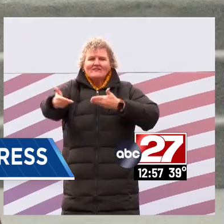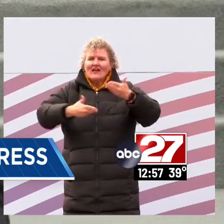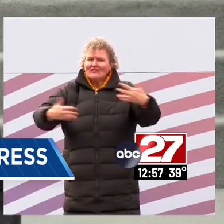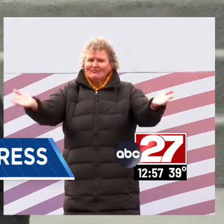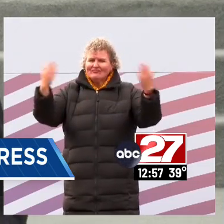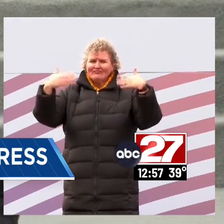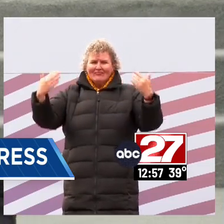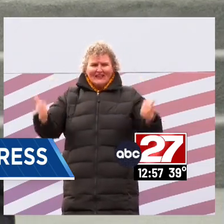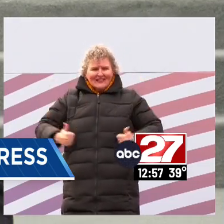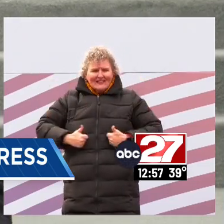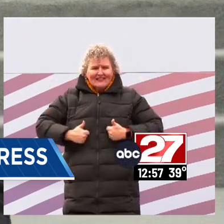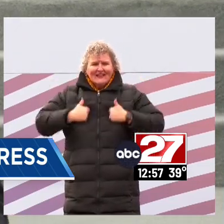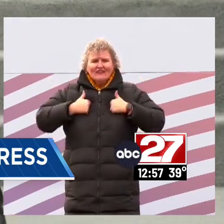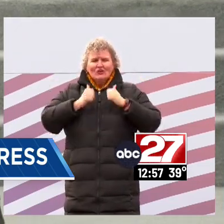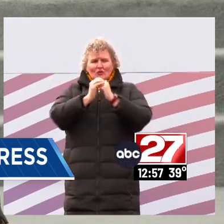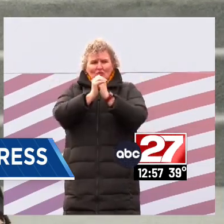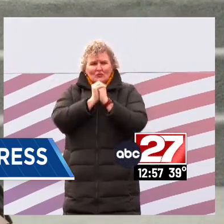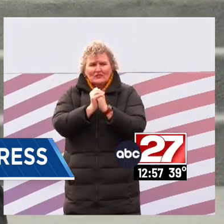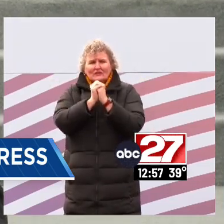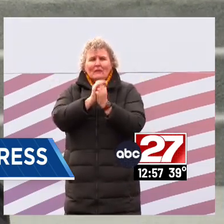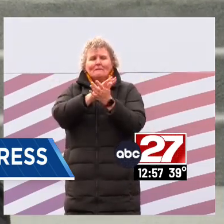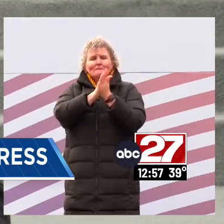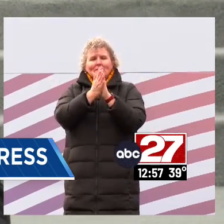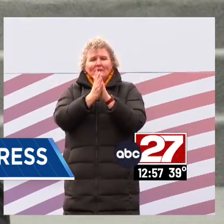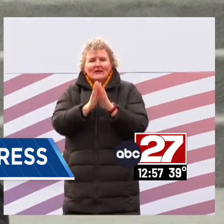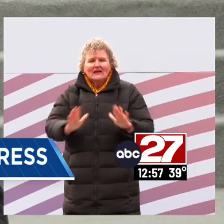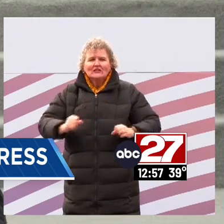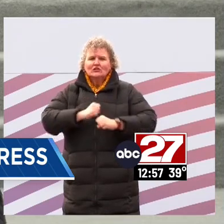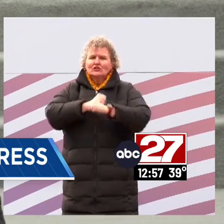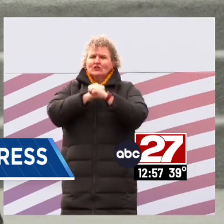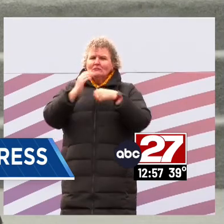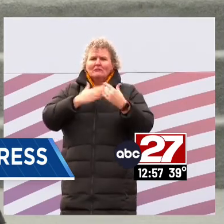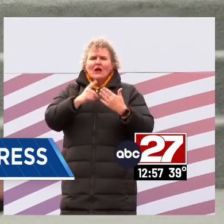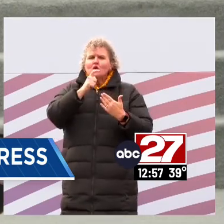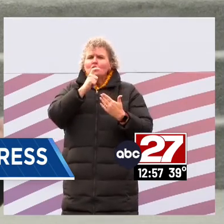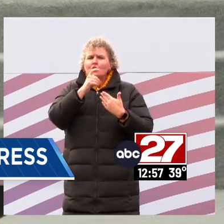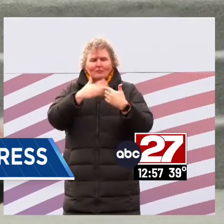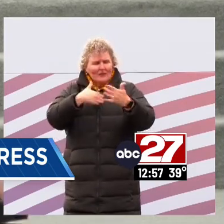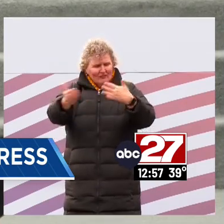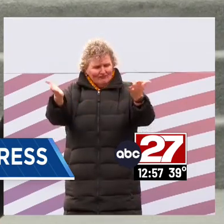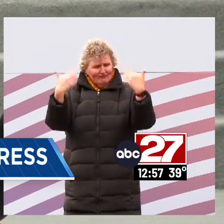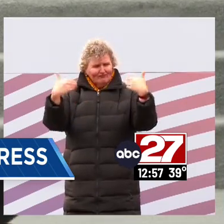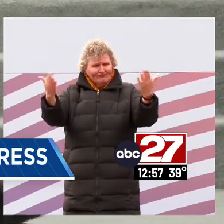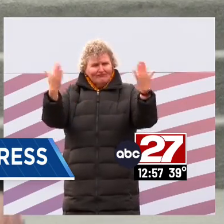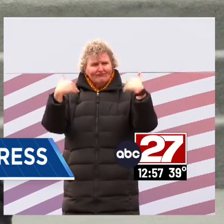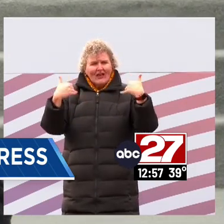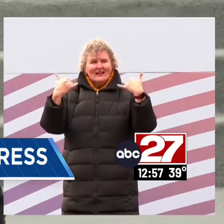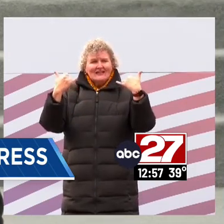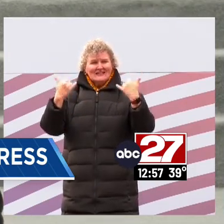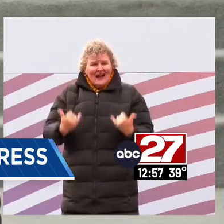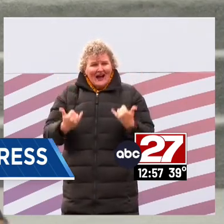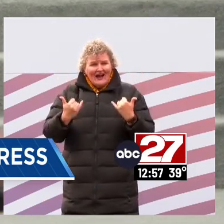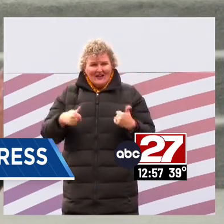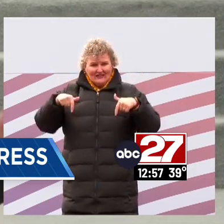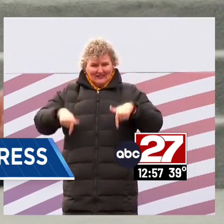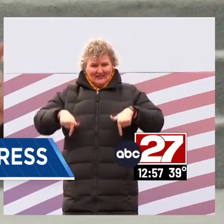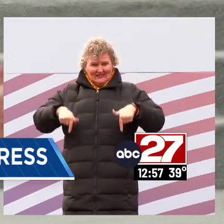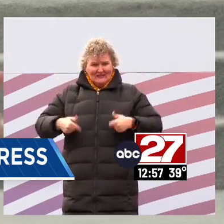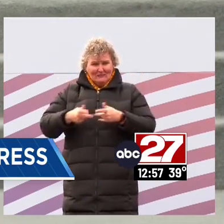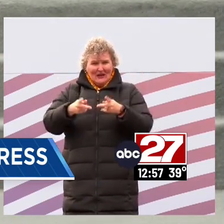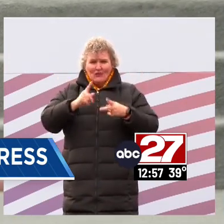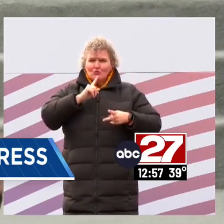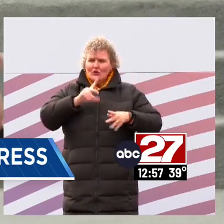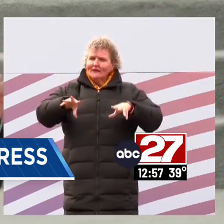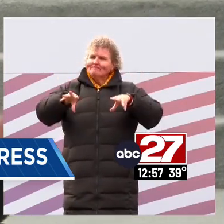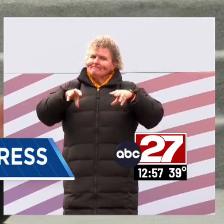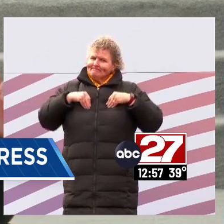worship in peace and security. And now, in this place of tolerance, I stand